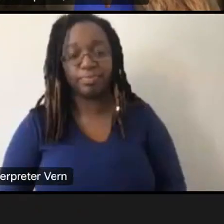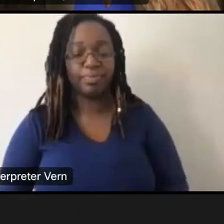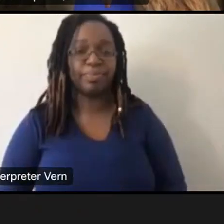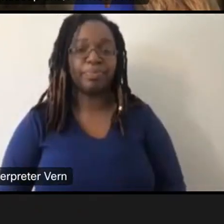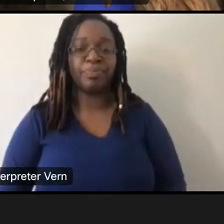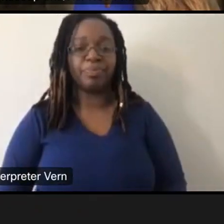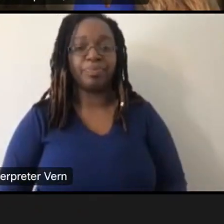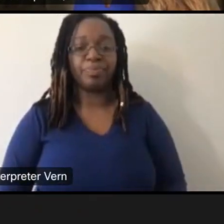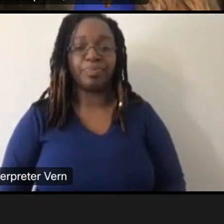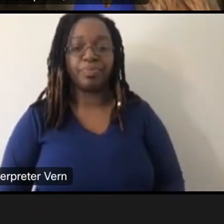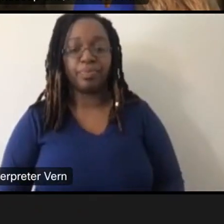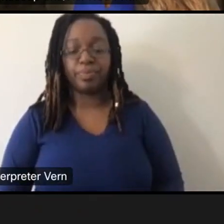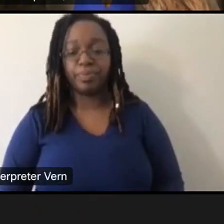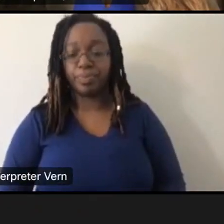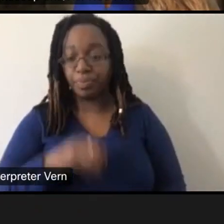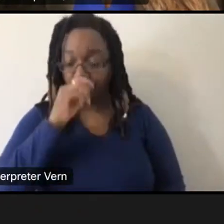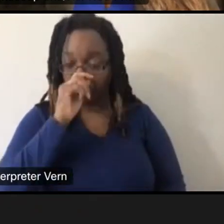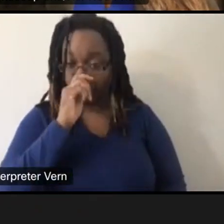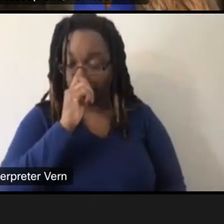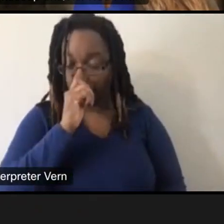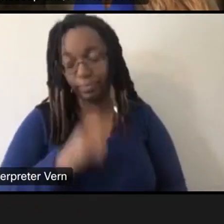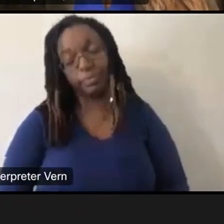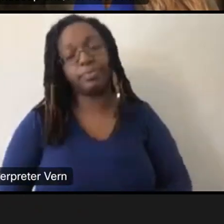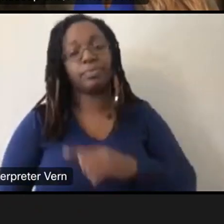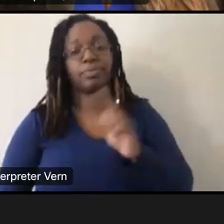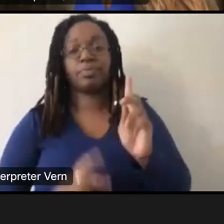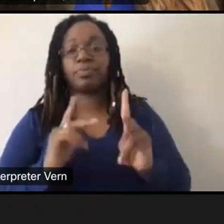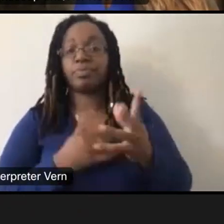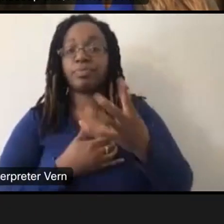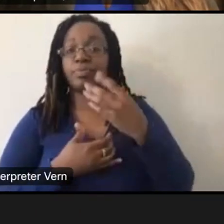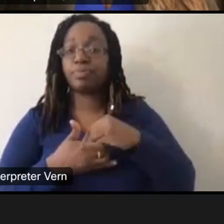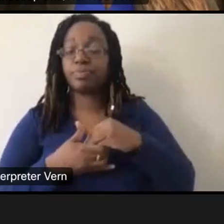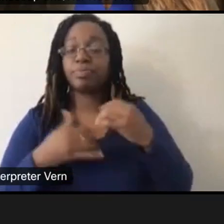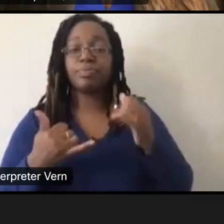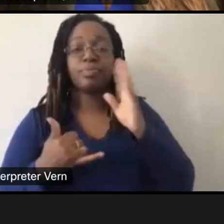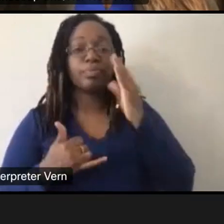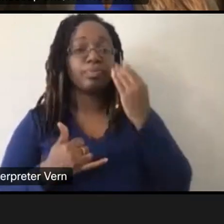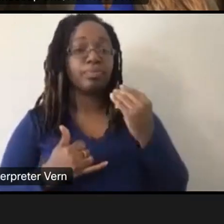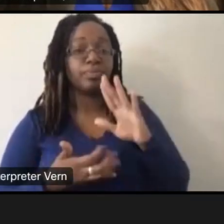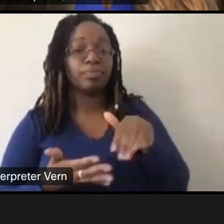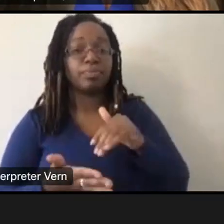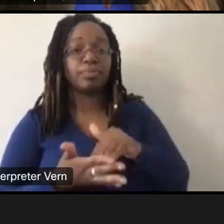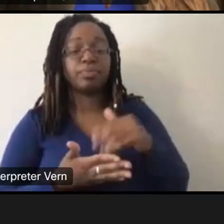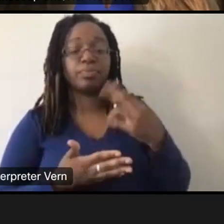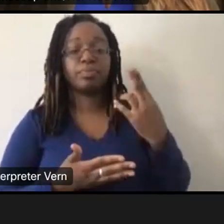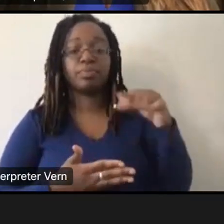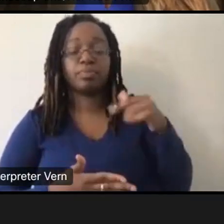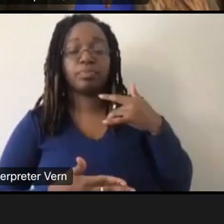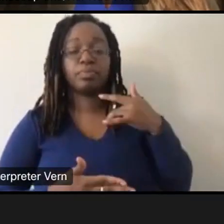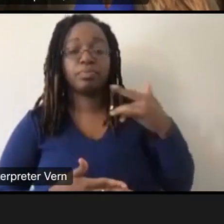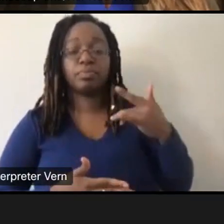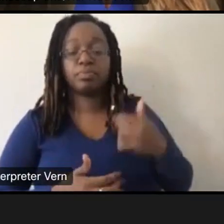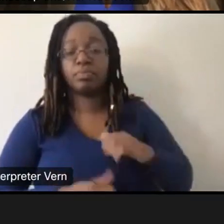And while you are doing that, I would like to also note that our center is headquartered in Chicago on the